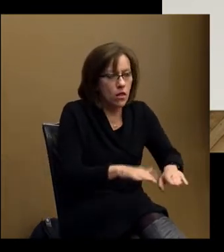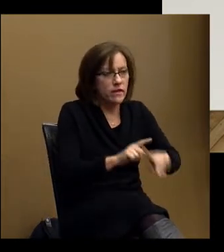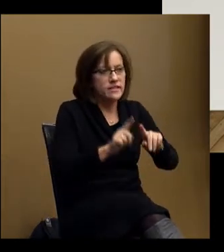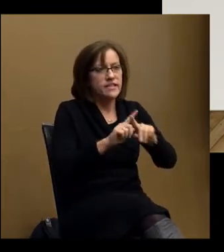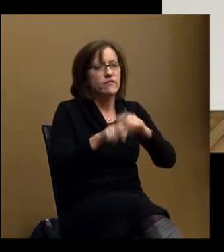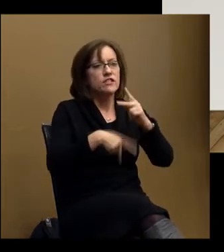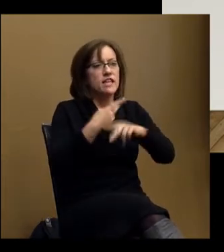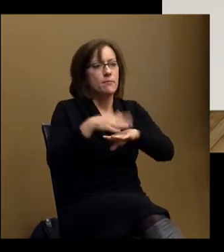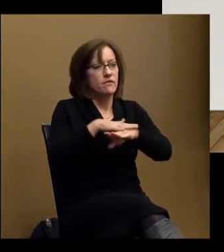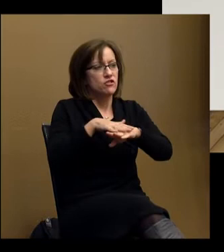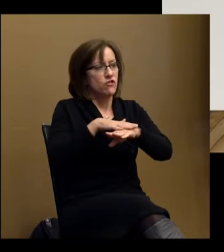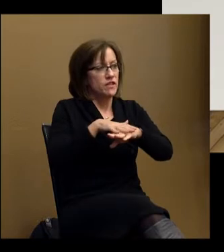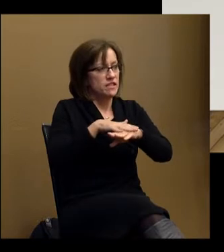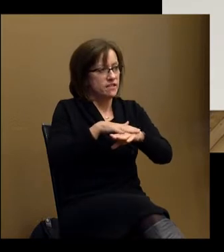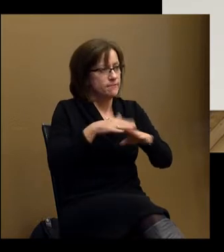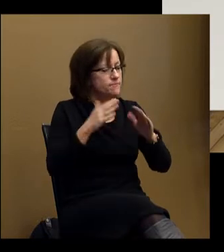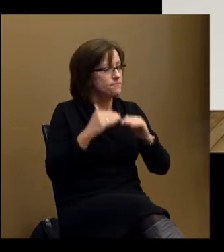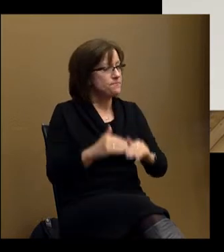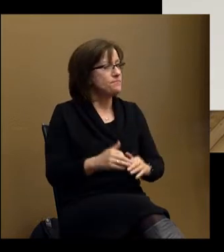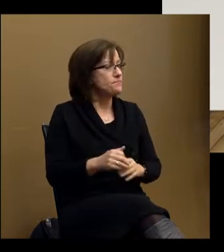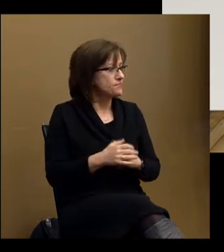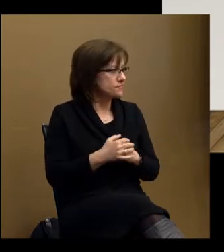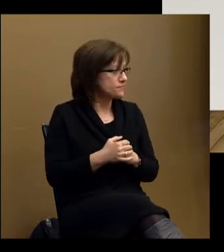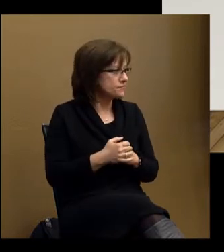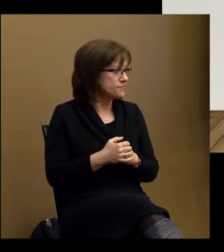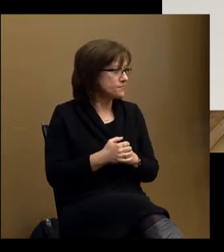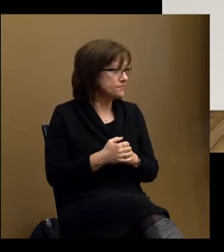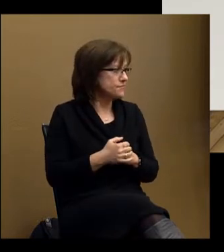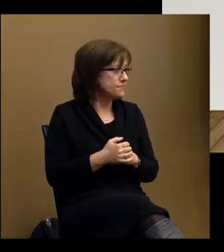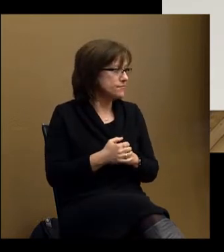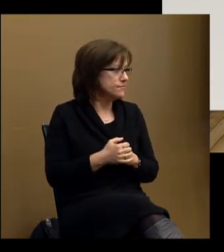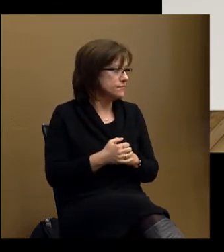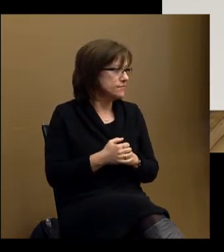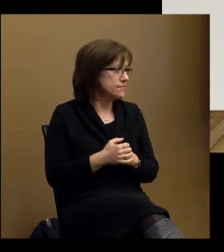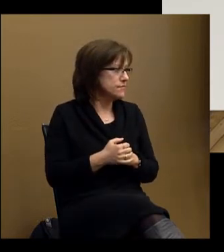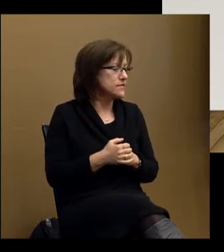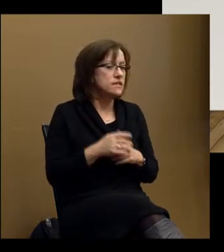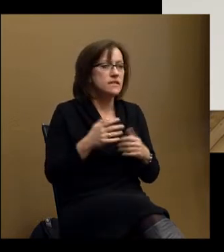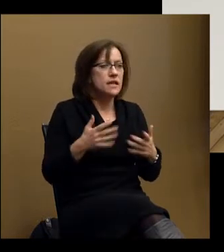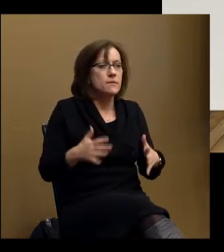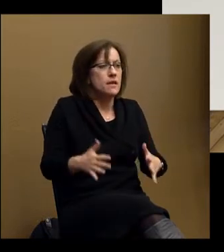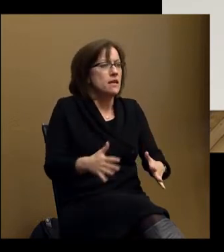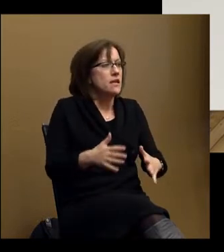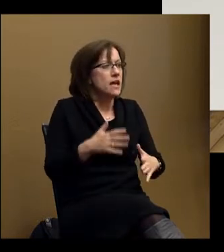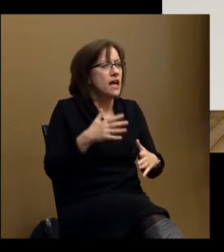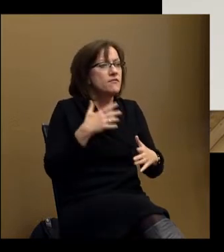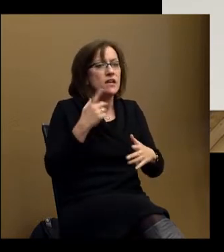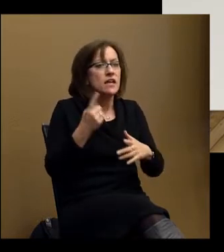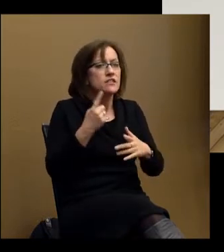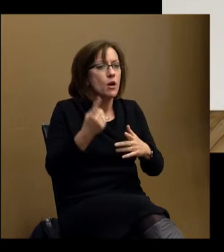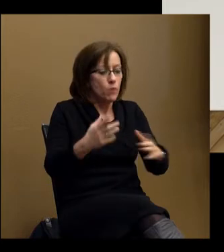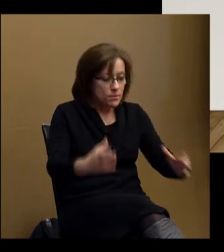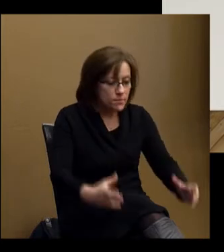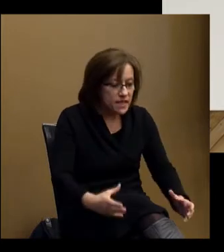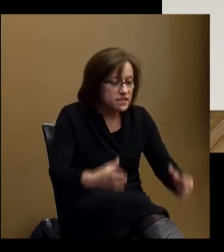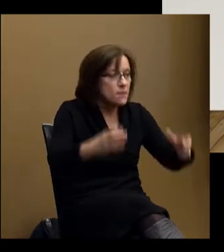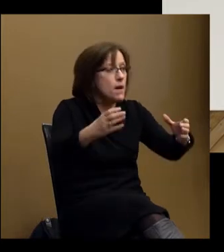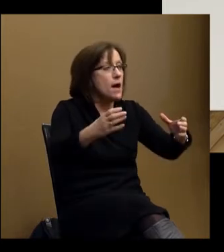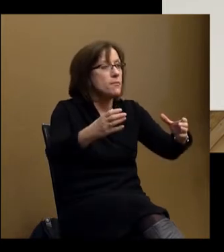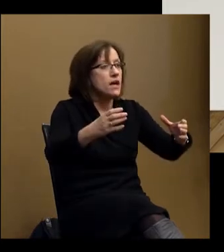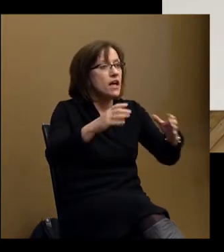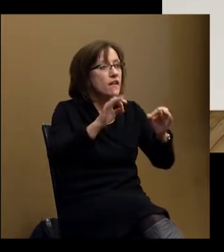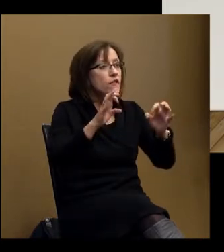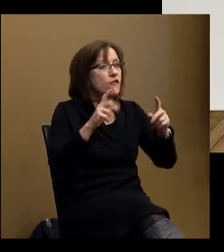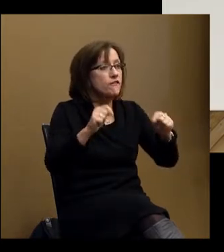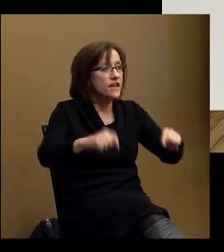being upside down, becomes anxious or distressed if somebody picks them up and their feet leave the ground. So those are some